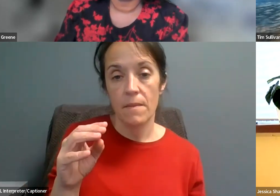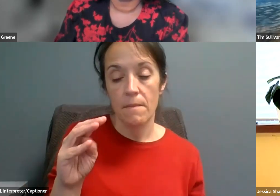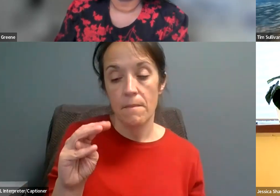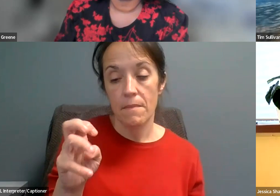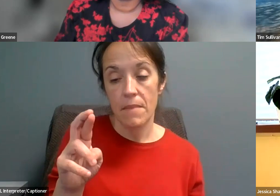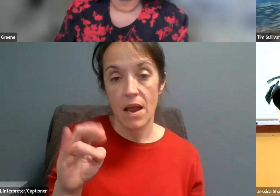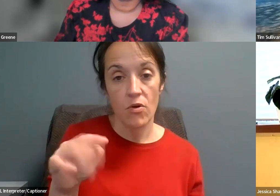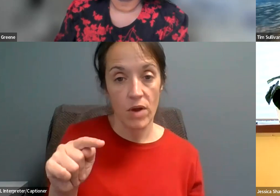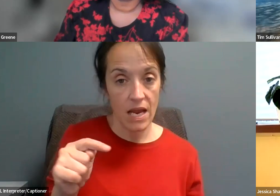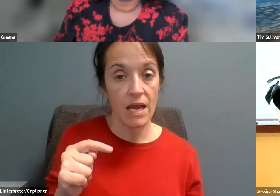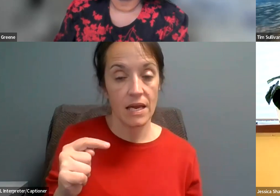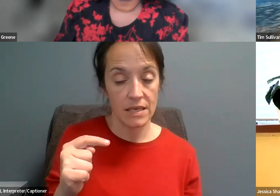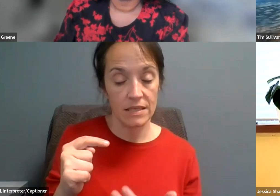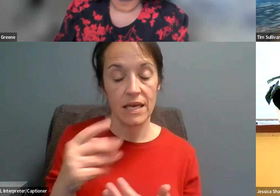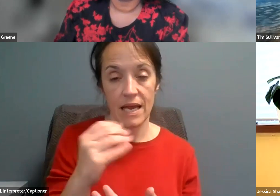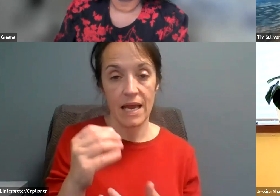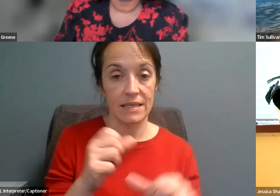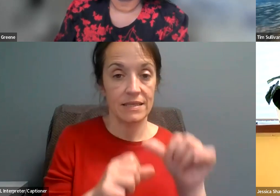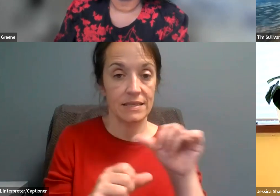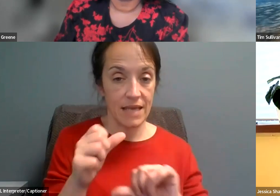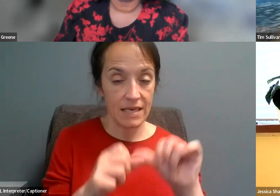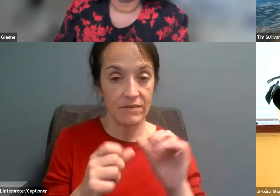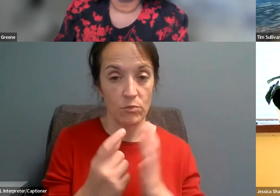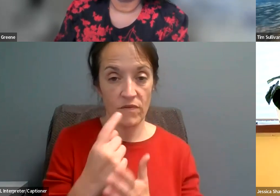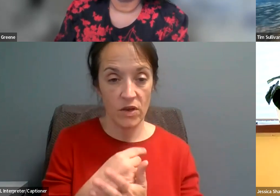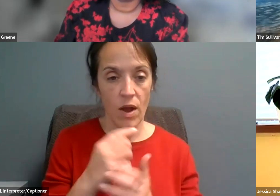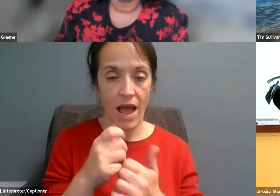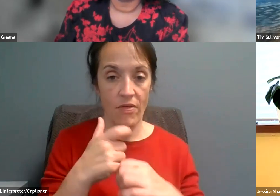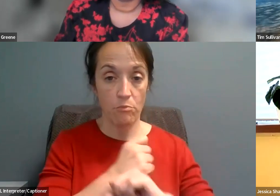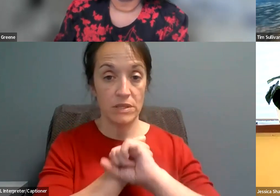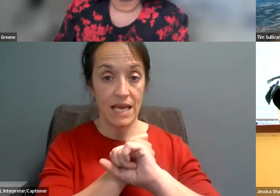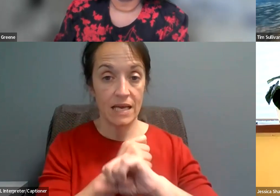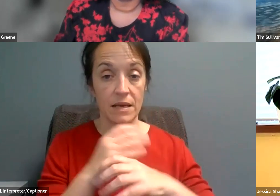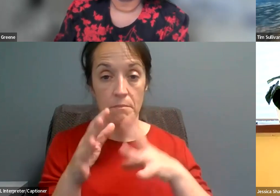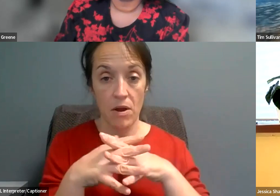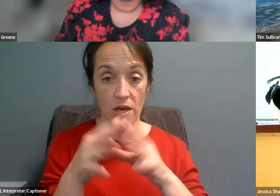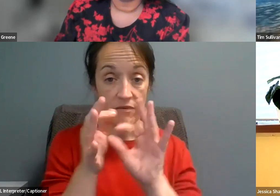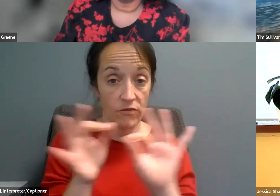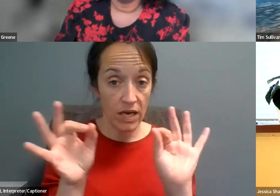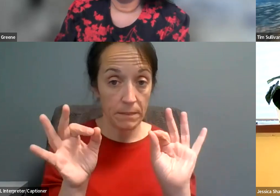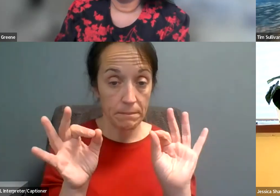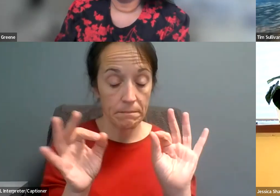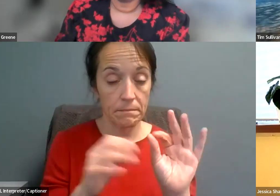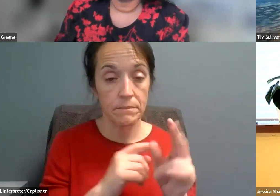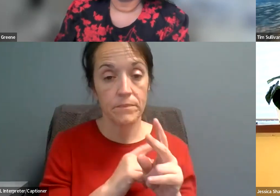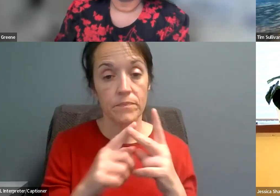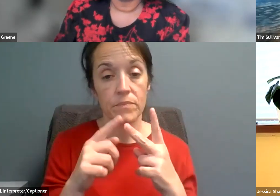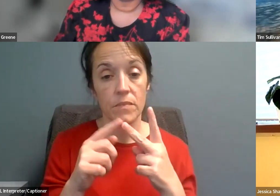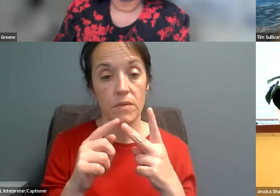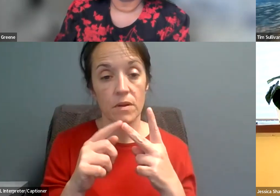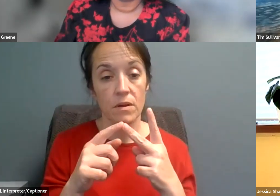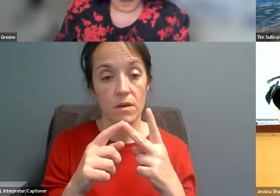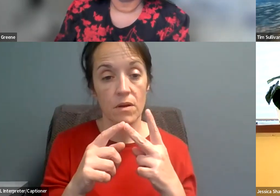process was protecting academic freedom. I also thought it was really great when